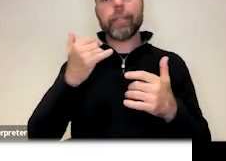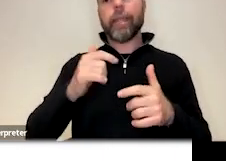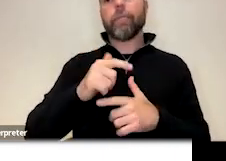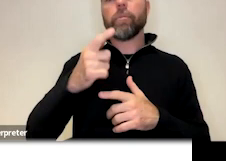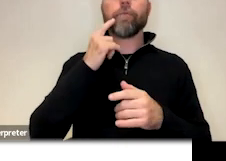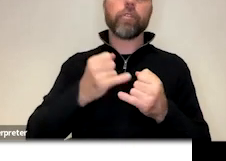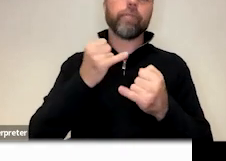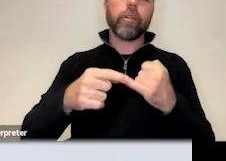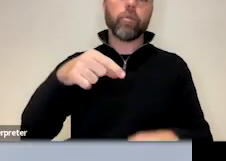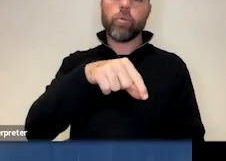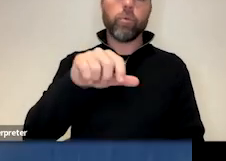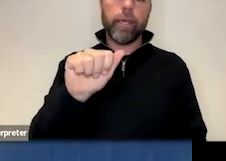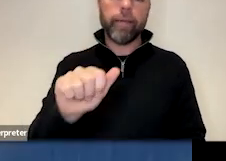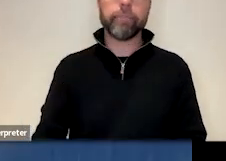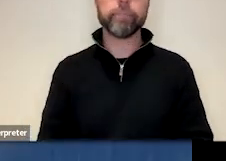Q&A.